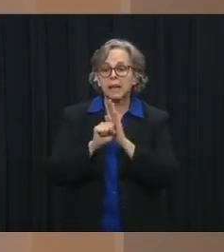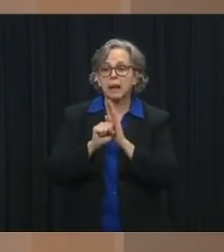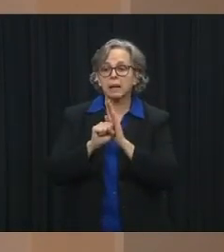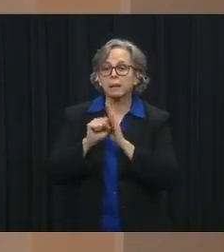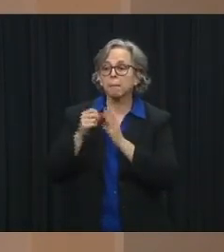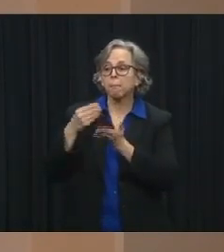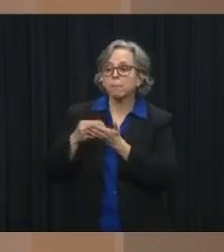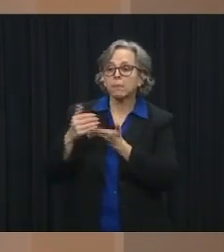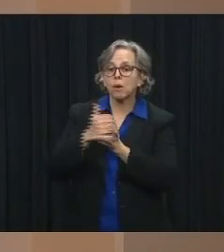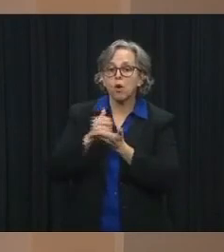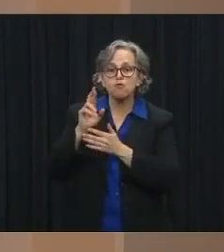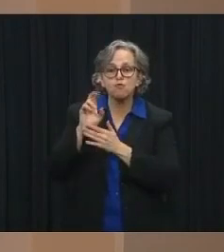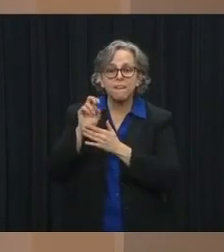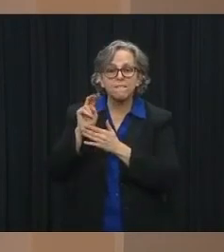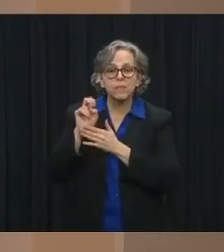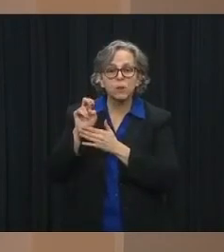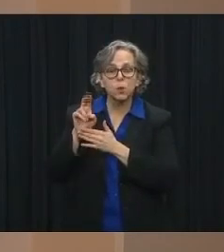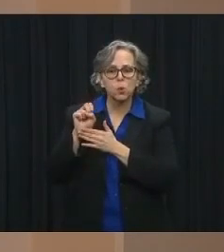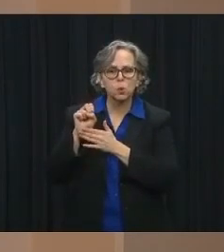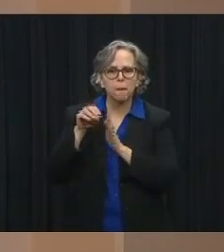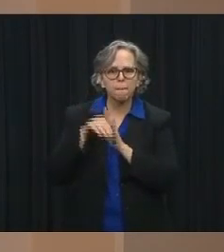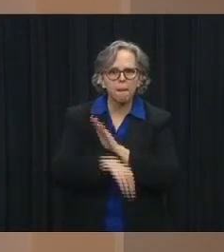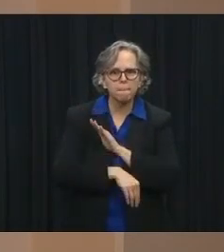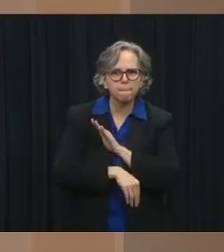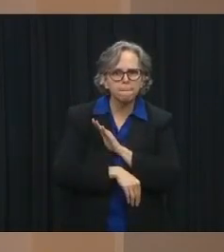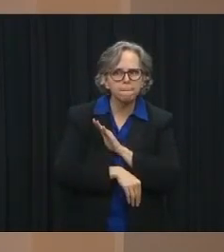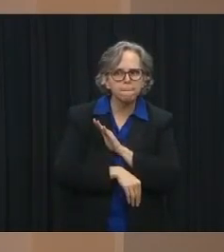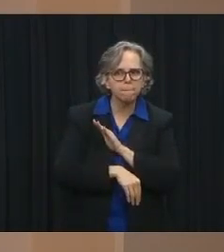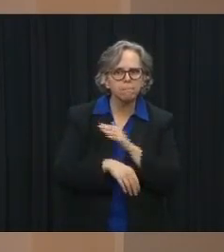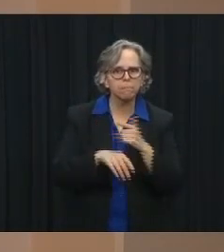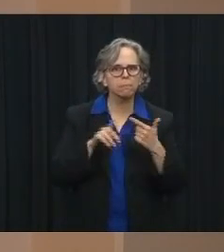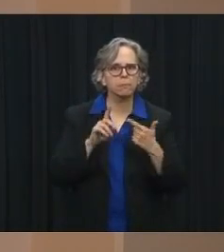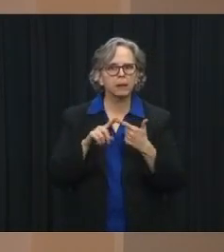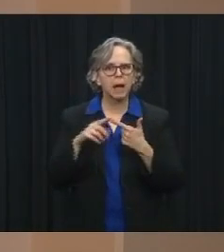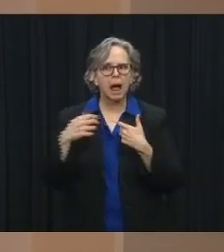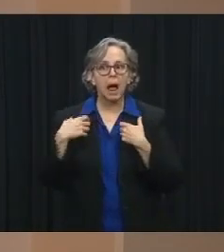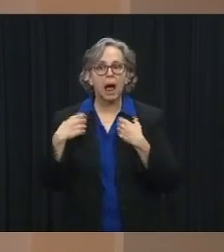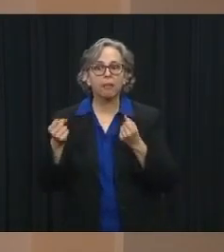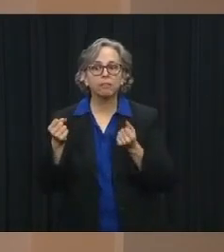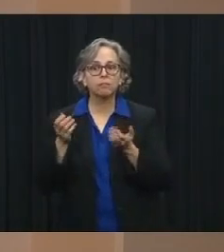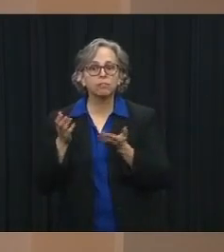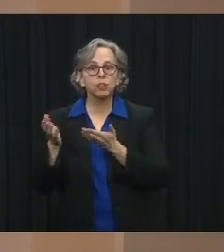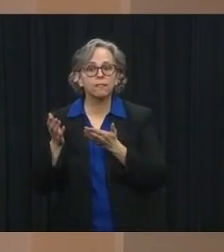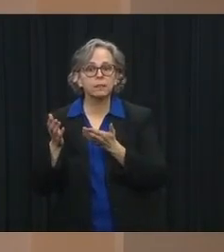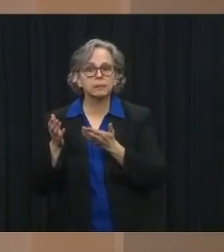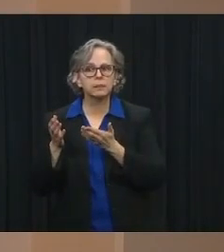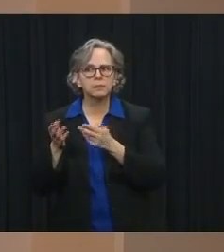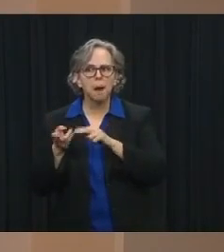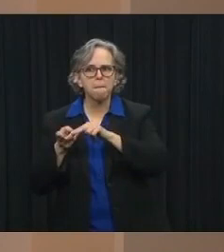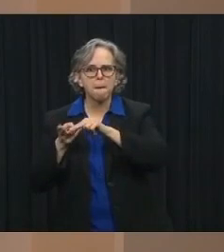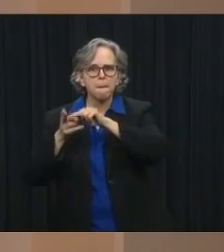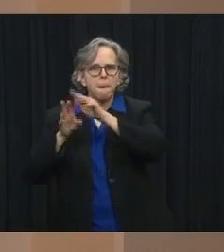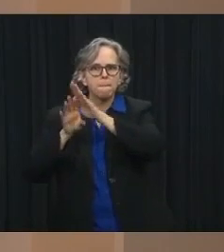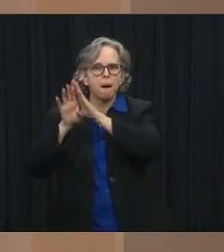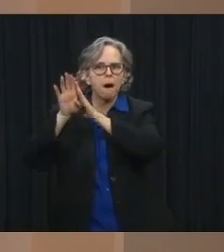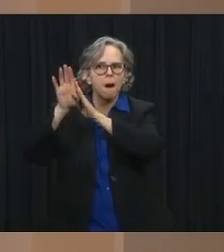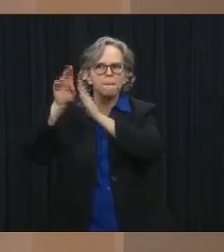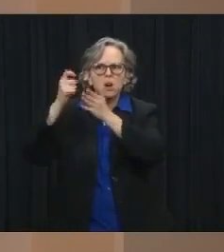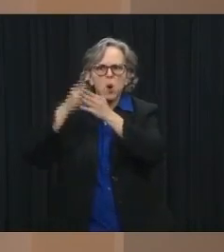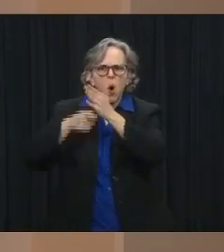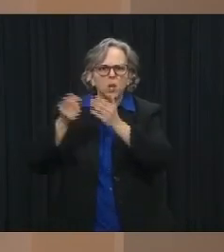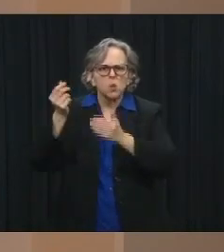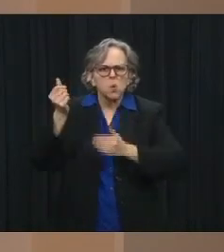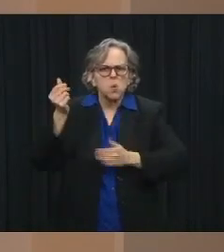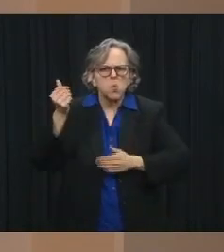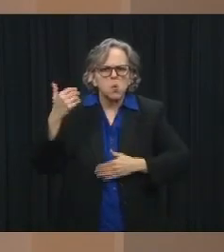demand for health and human services, which have a cost to them, go up. And so we are doing the belt tightening very early on to help create the